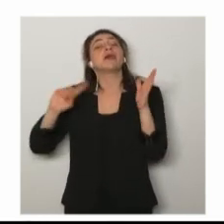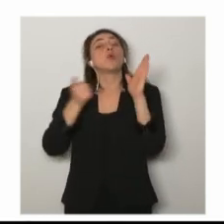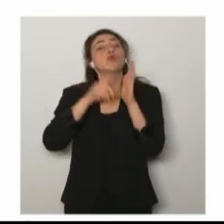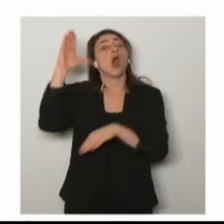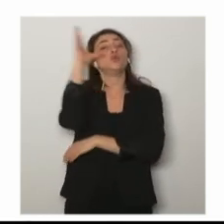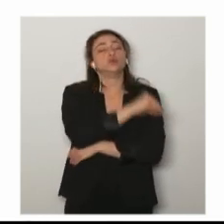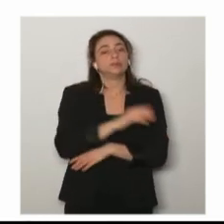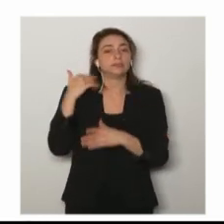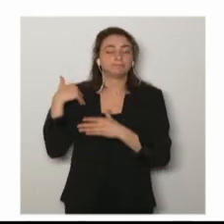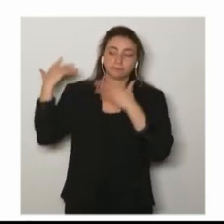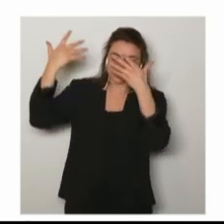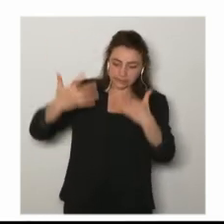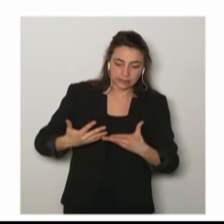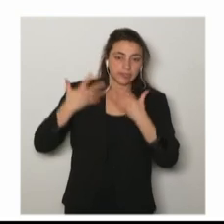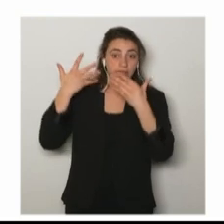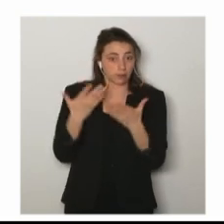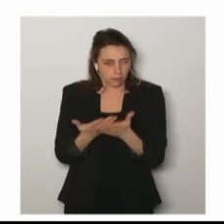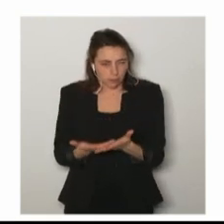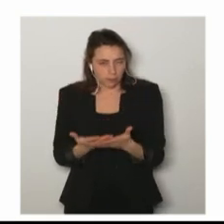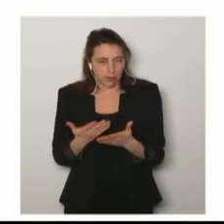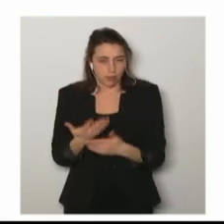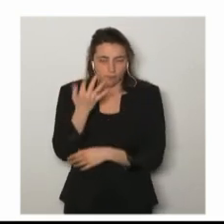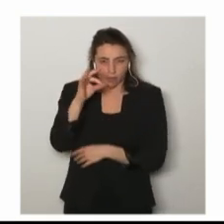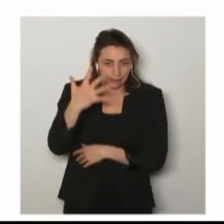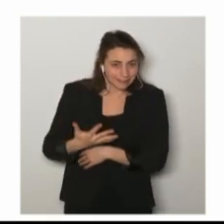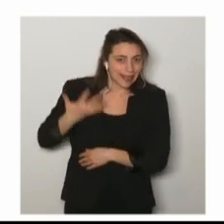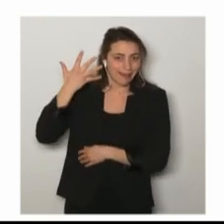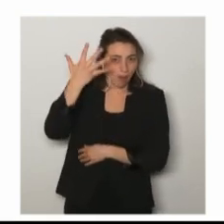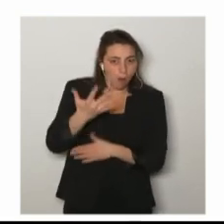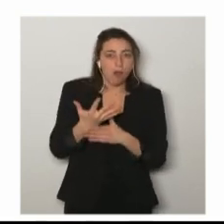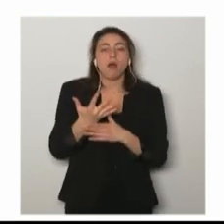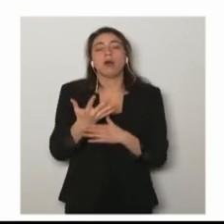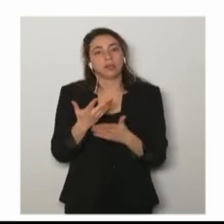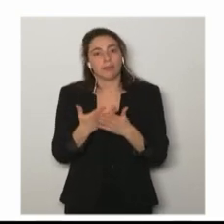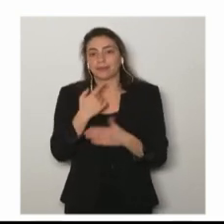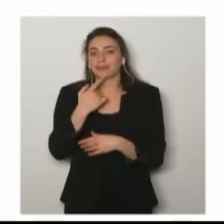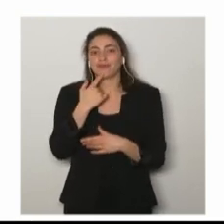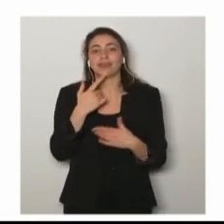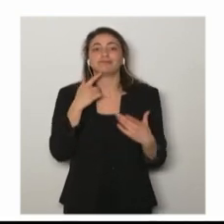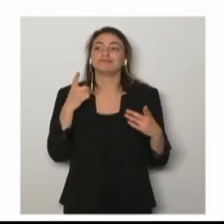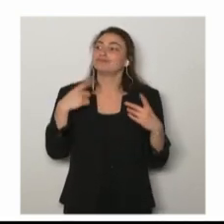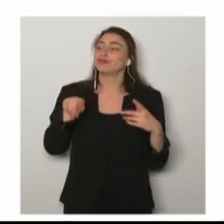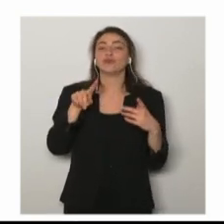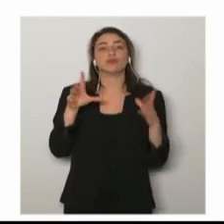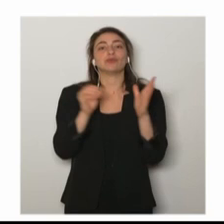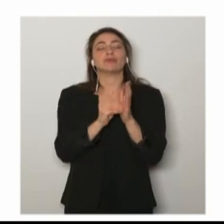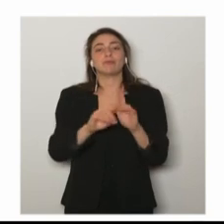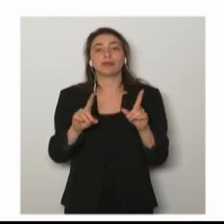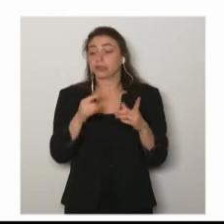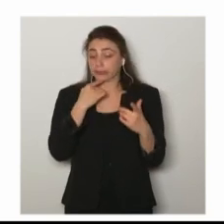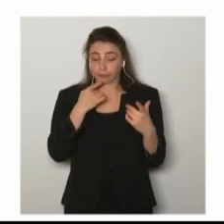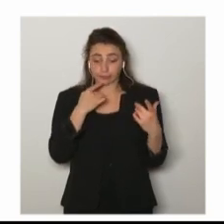not in your list anymore. It's not on your CV anymore. If you apply for insurance,